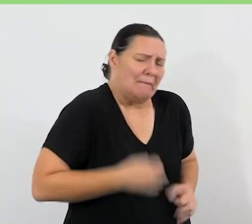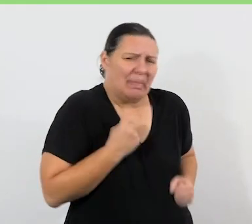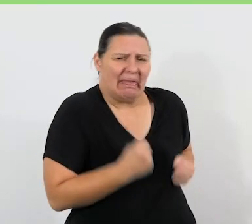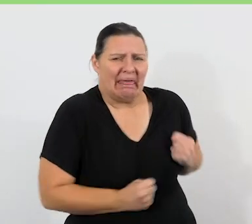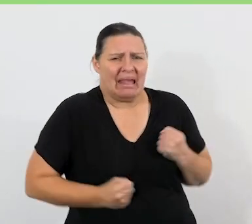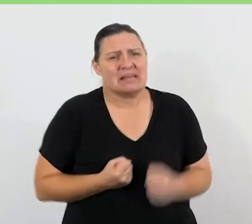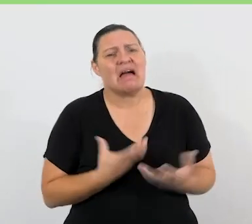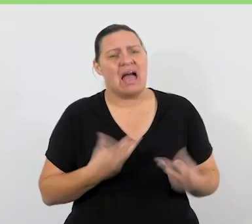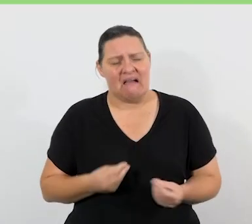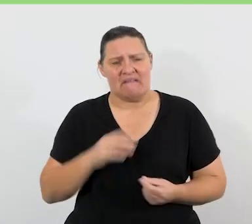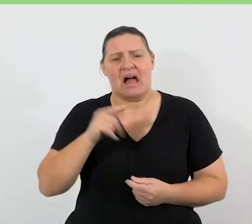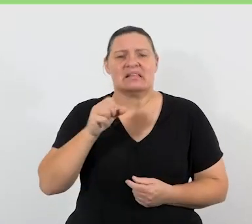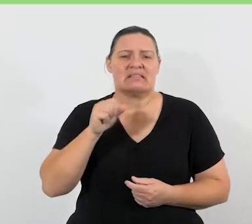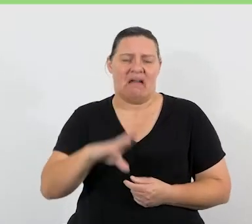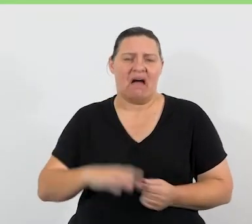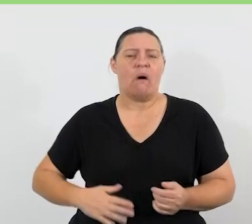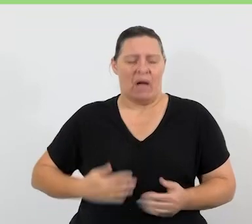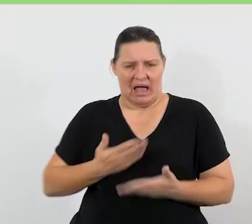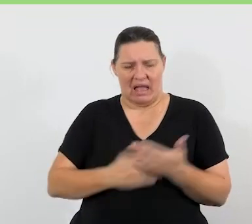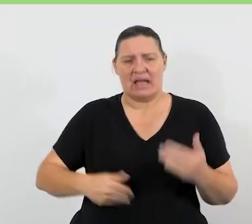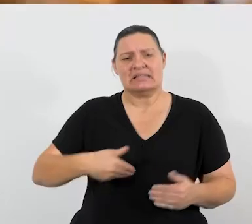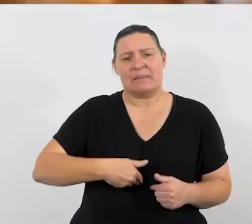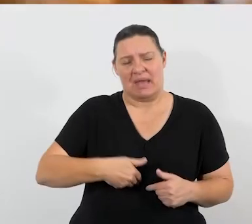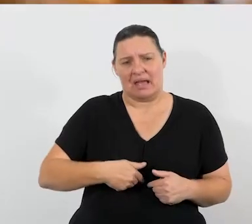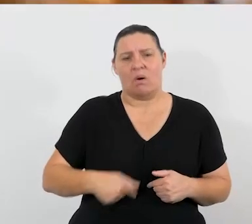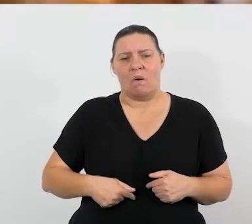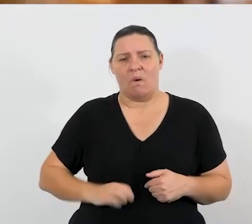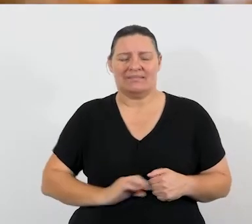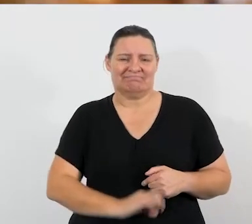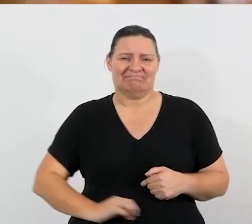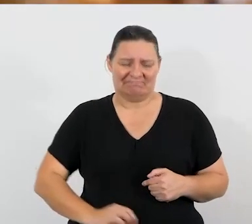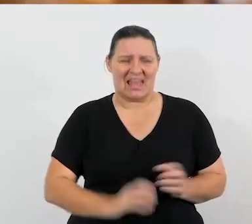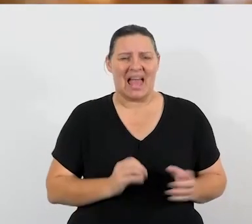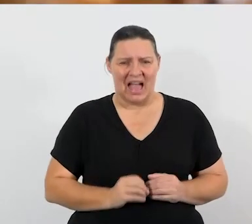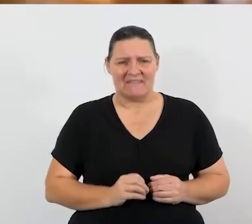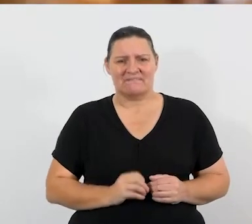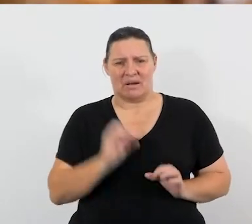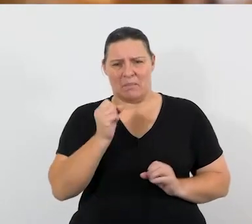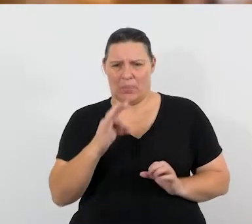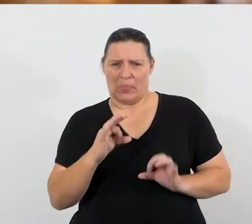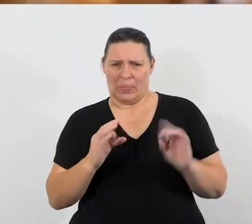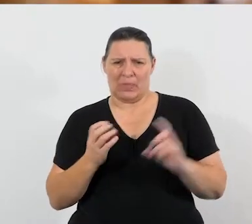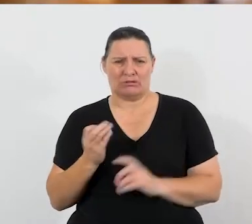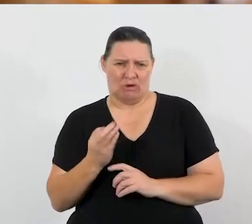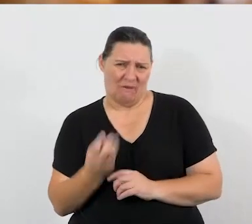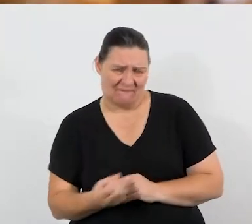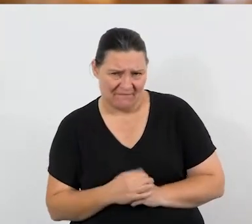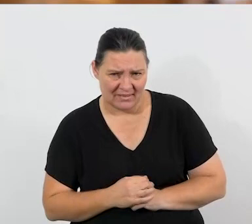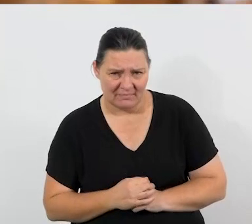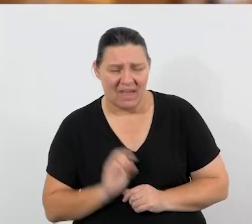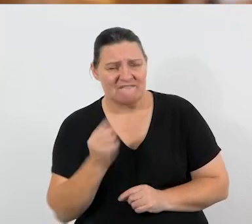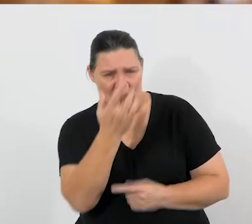stomach, probably has ulcers in the lining of her stomach or the intestines. So that is the